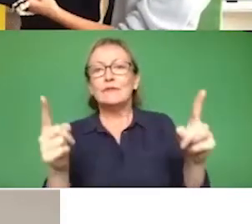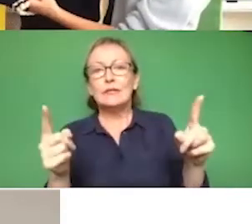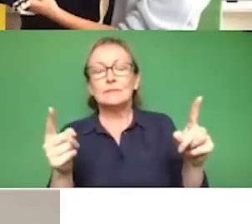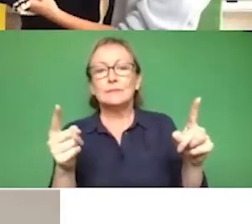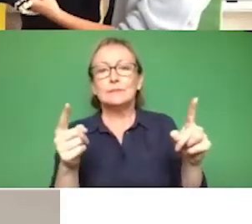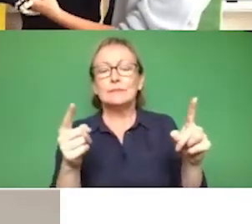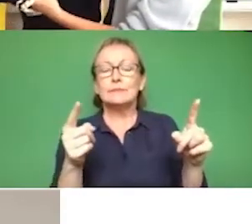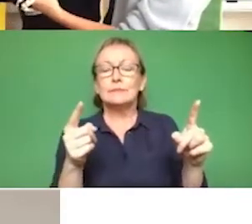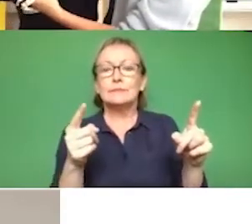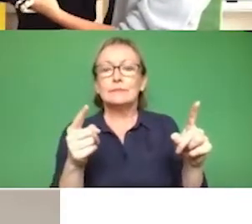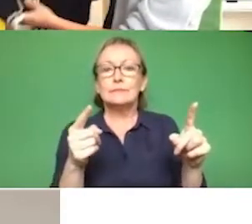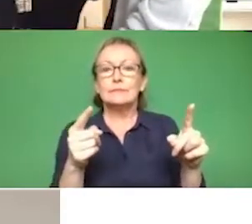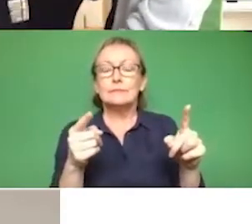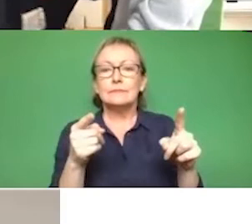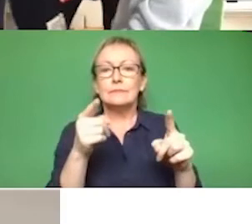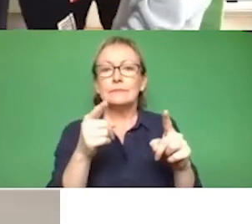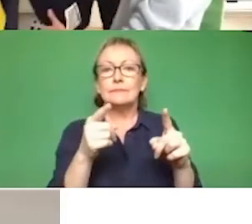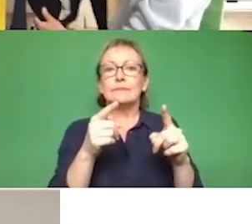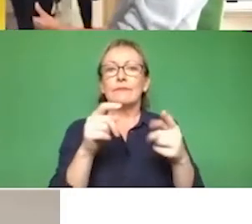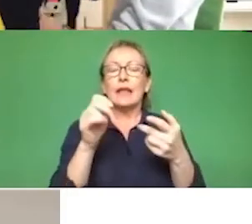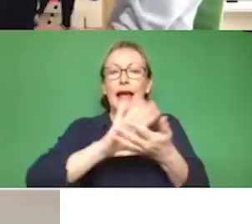contrast, highlighting the hand sewing